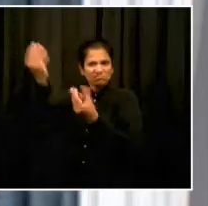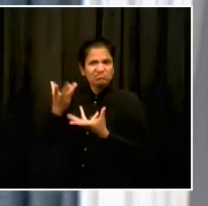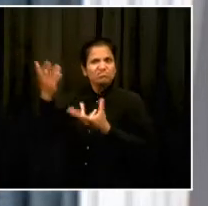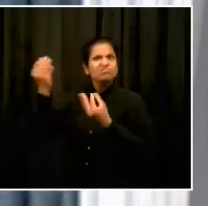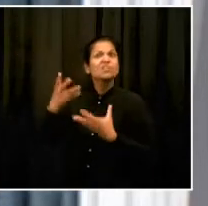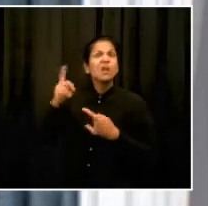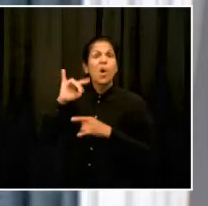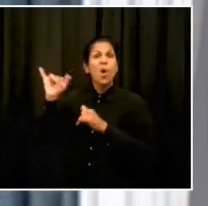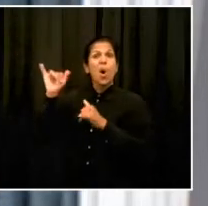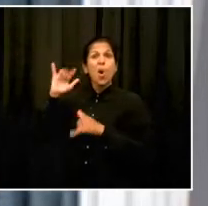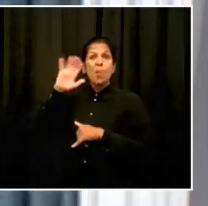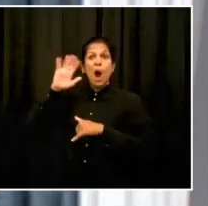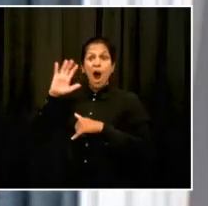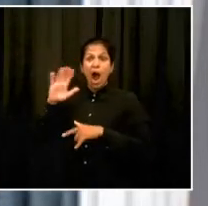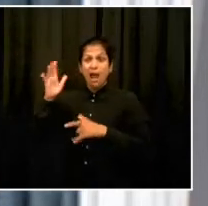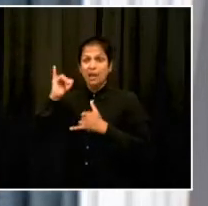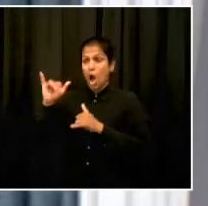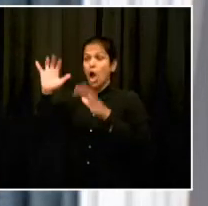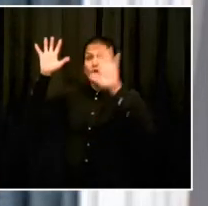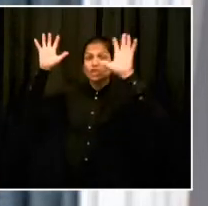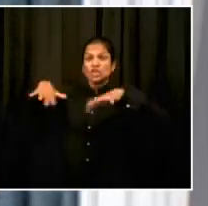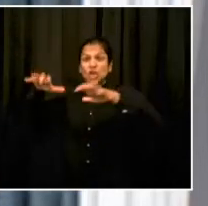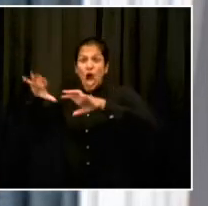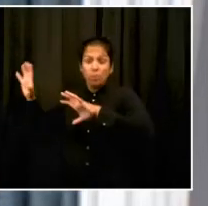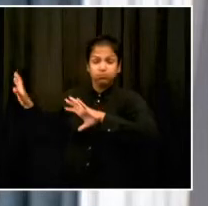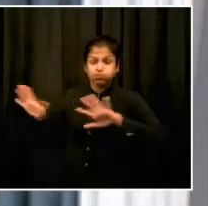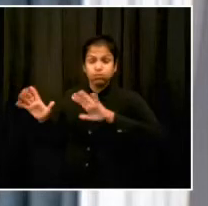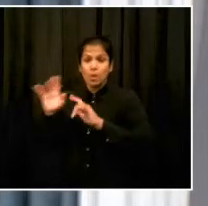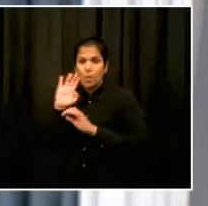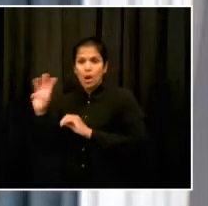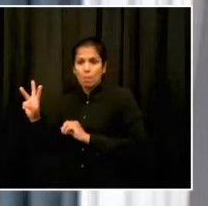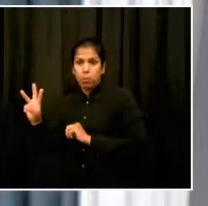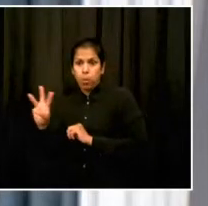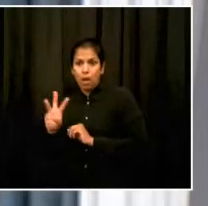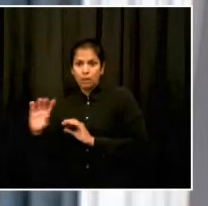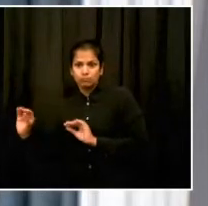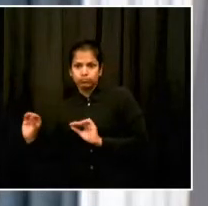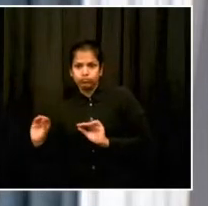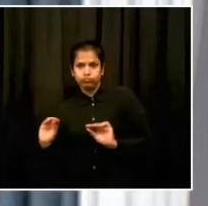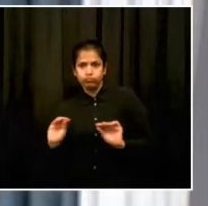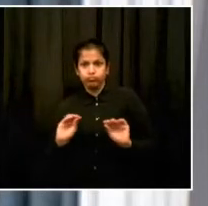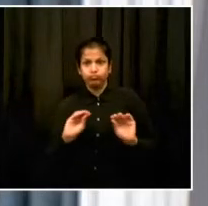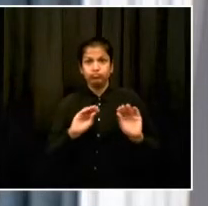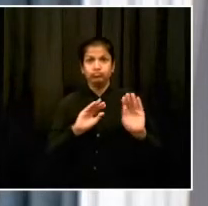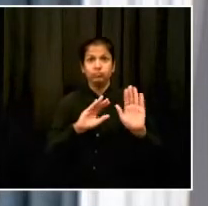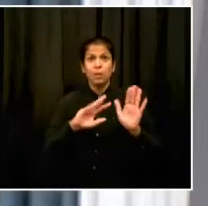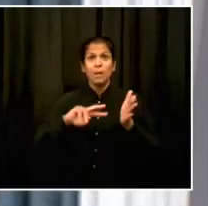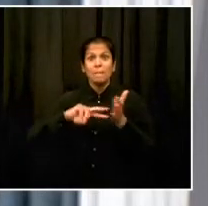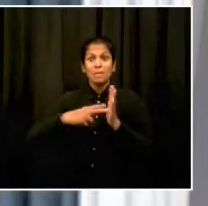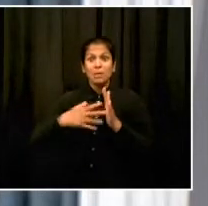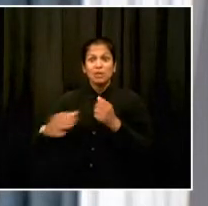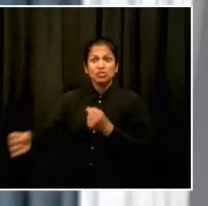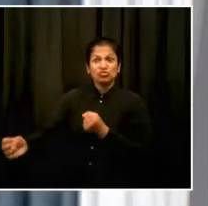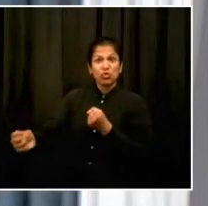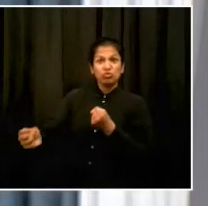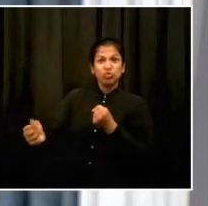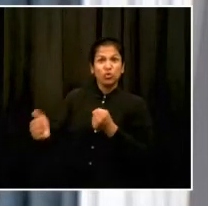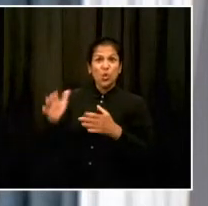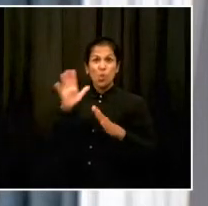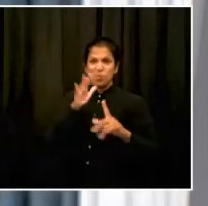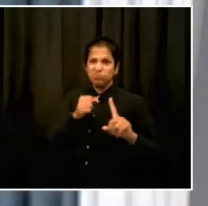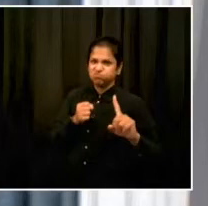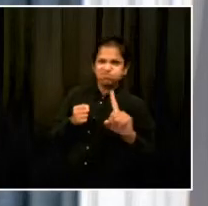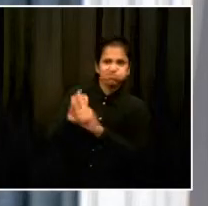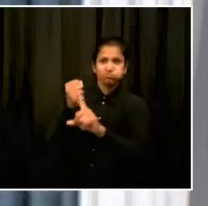this storm is going to track right over New York City. We will see some sustained winds from 45 to 55 miles per hour,